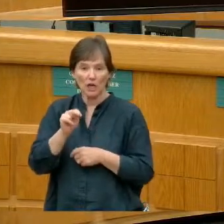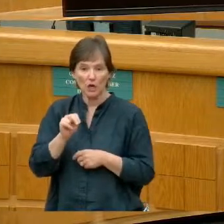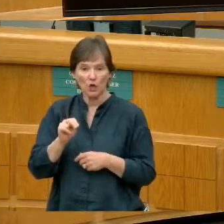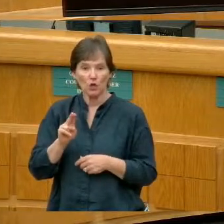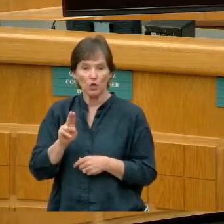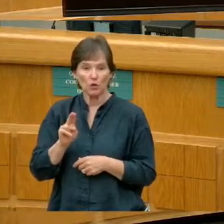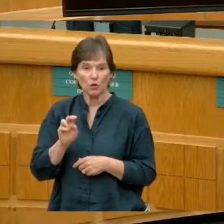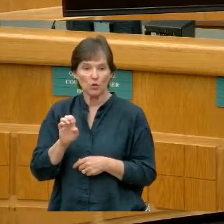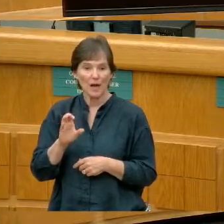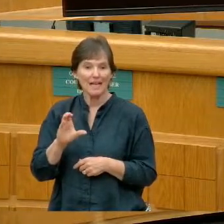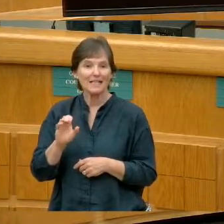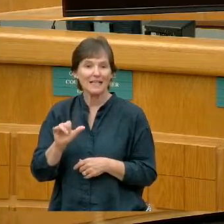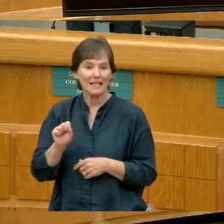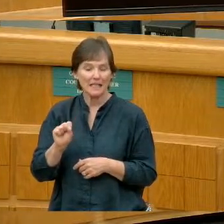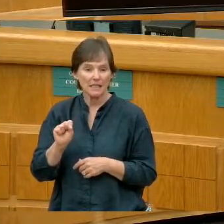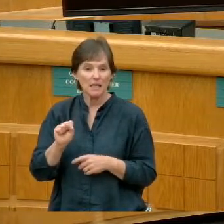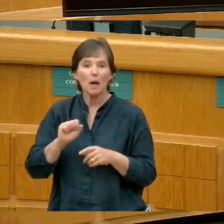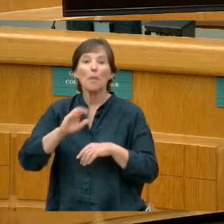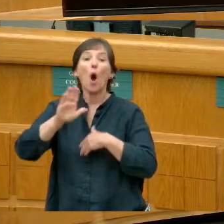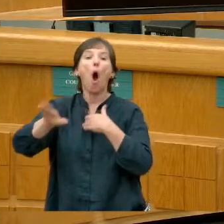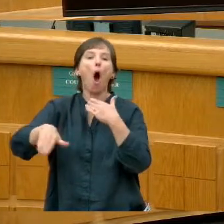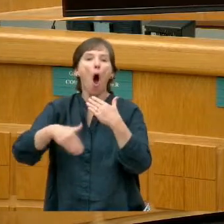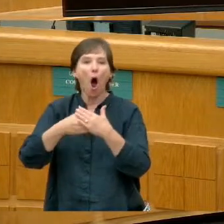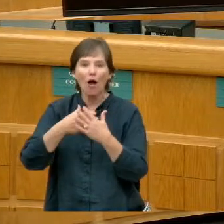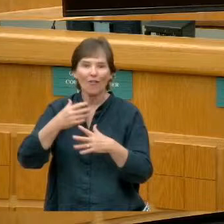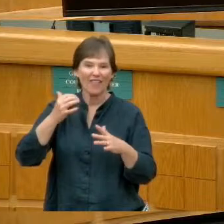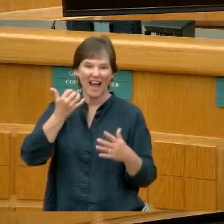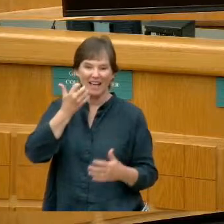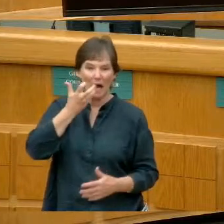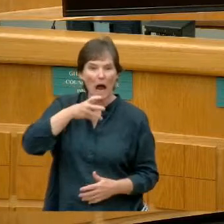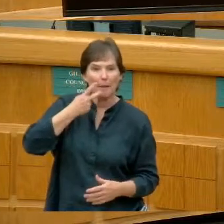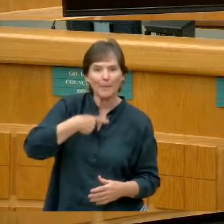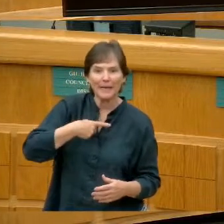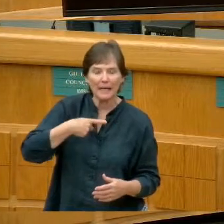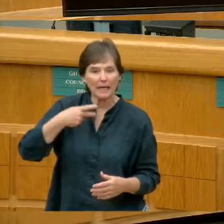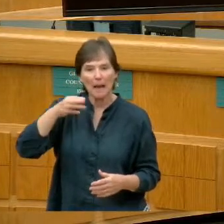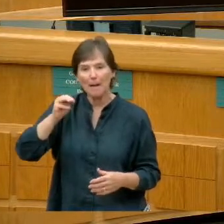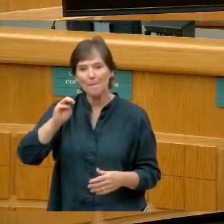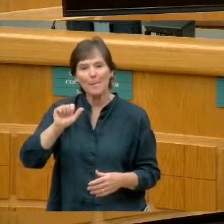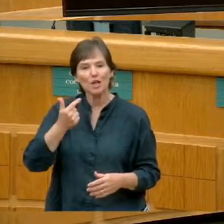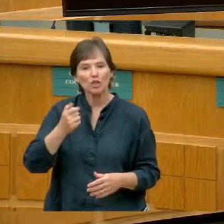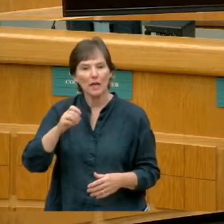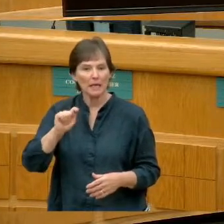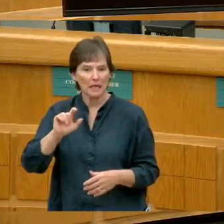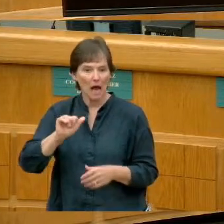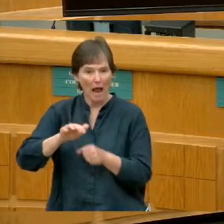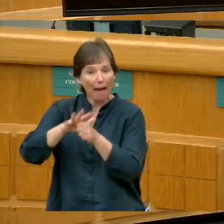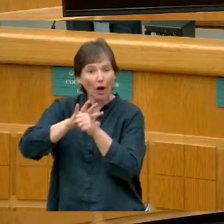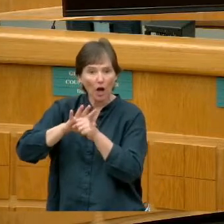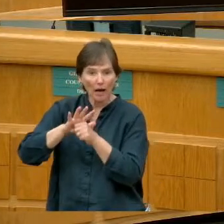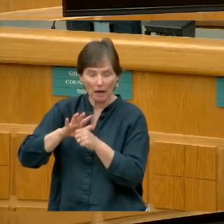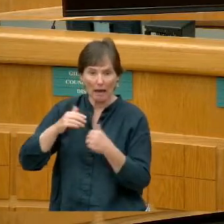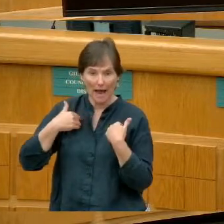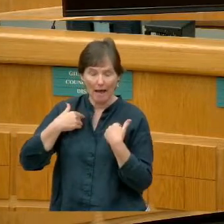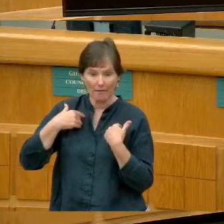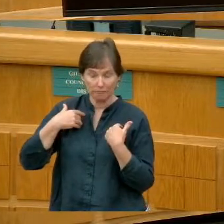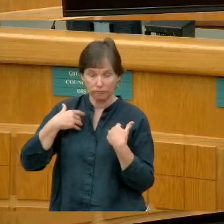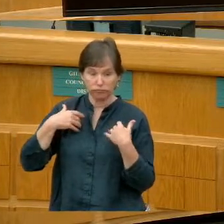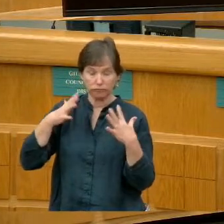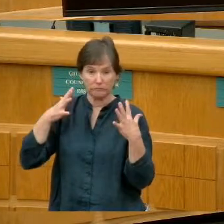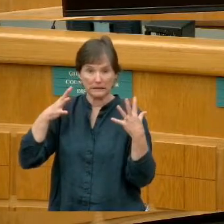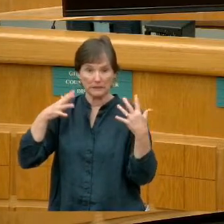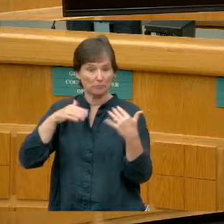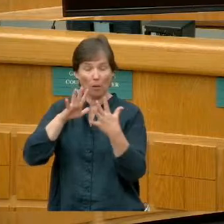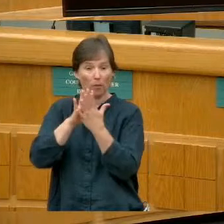in magenta, purple, pink, purple, is in crisis. So I think